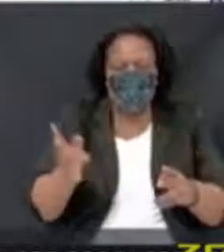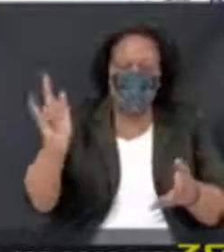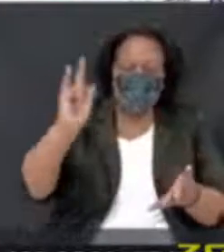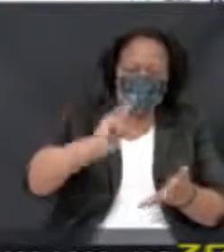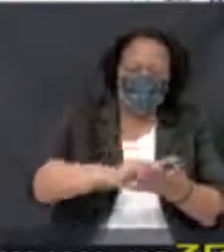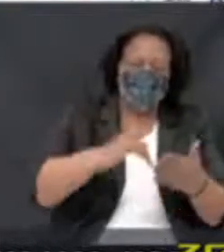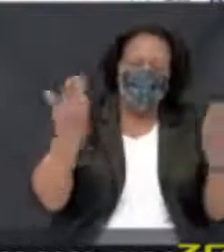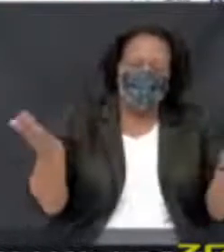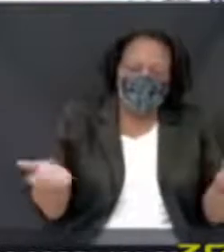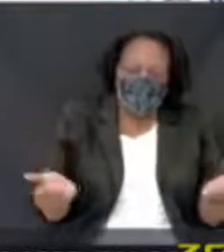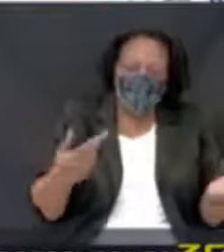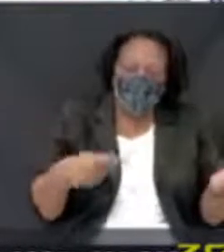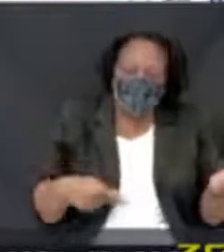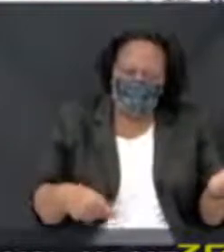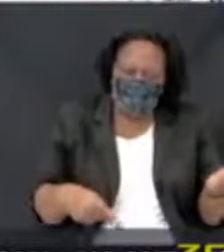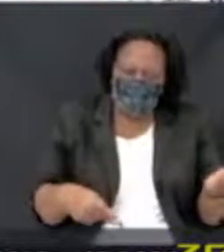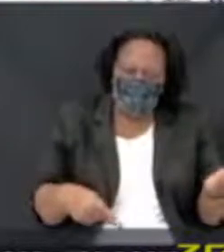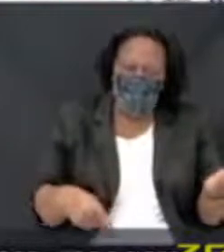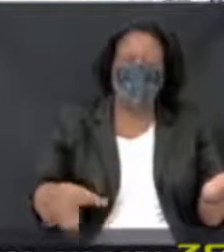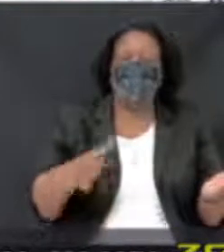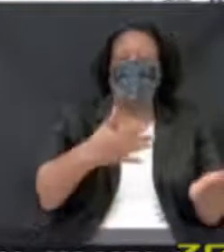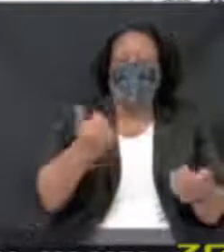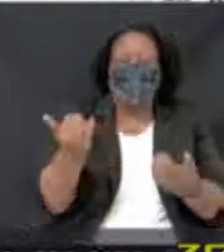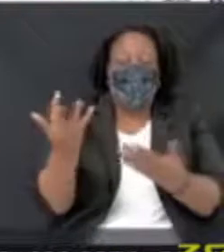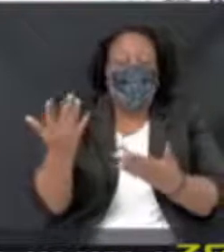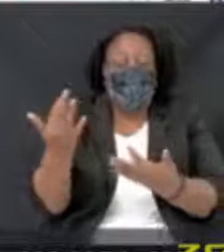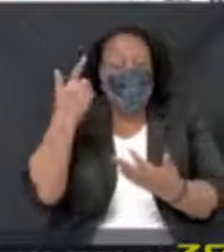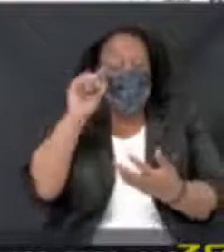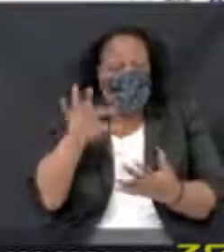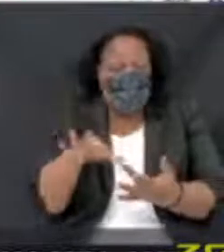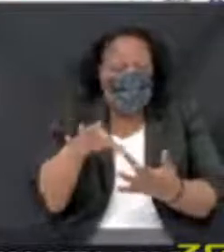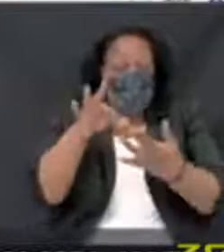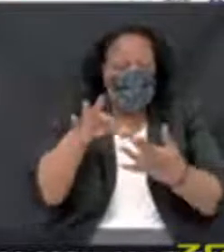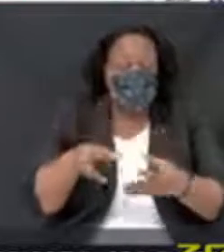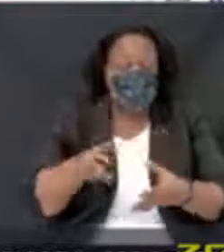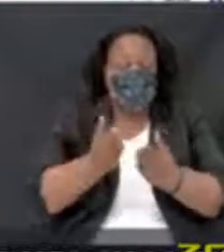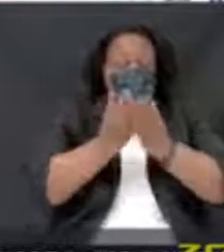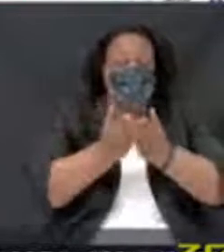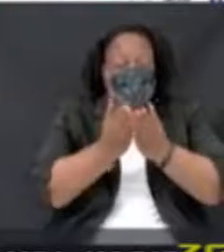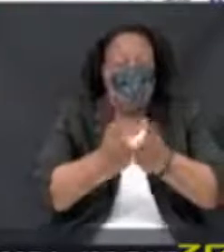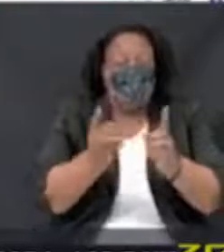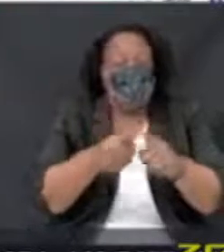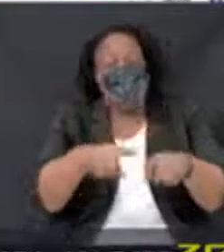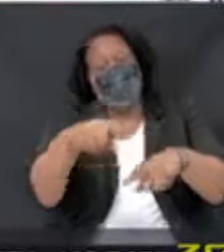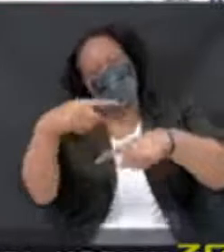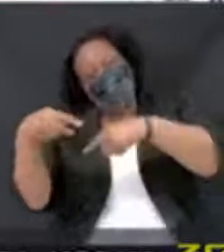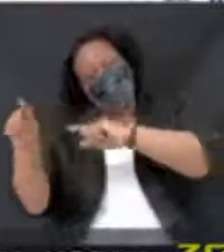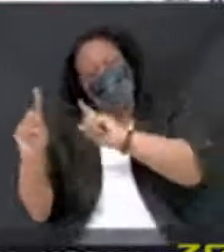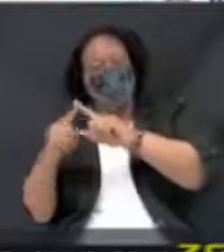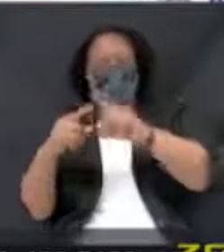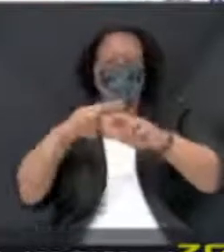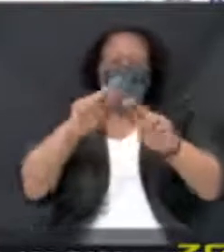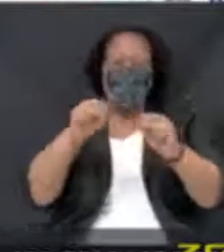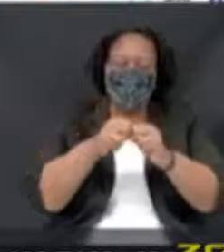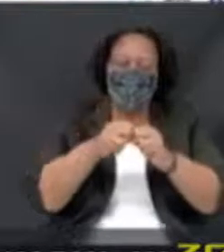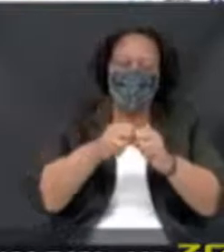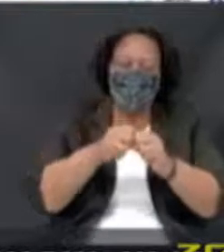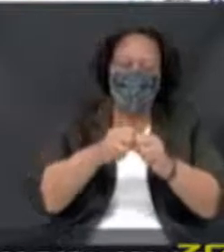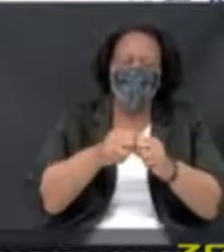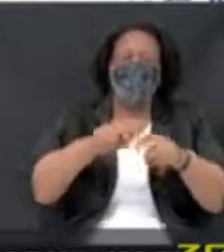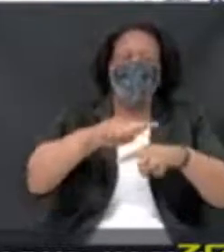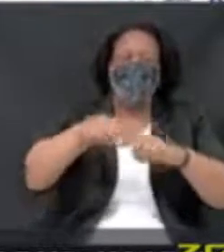Nevis. So these are some of the changes that you are going to see going forward once our recommendation is adopted and